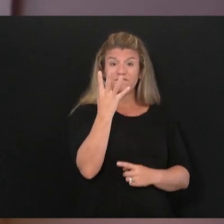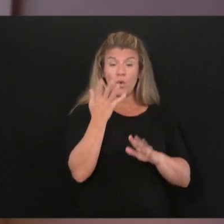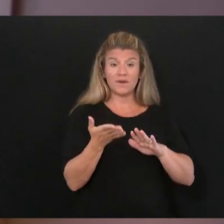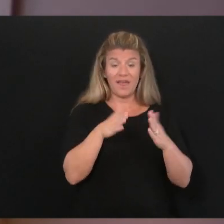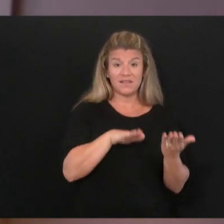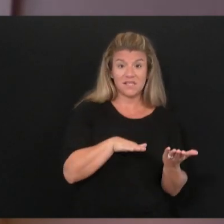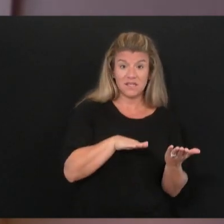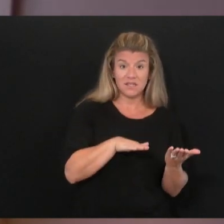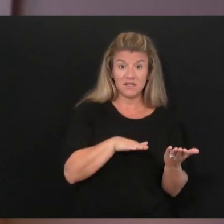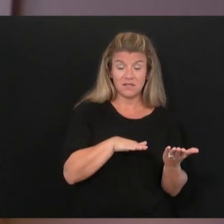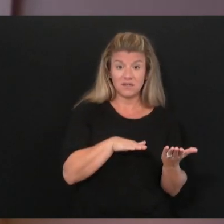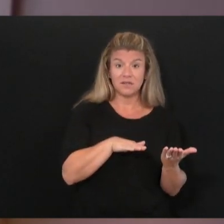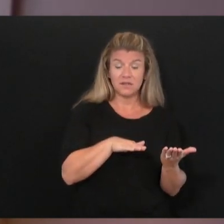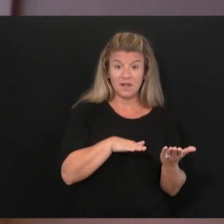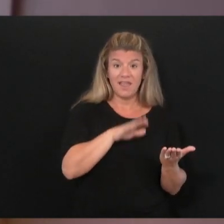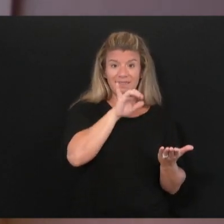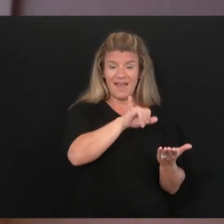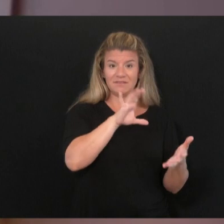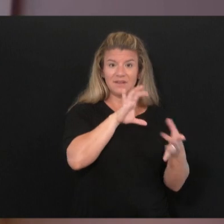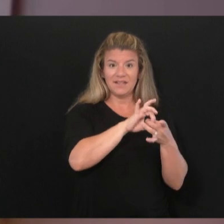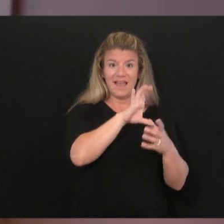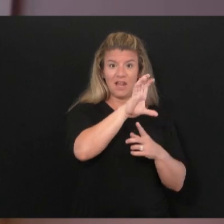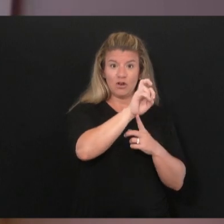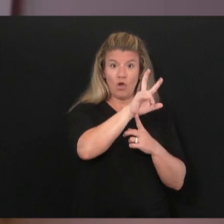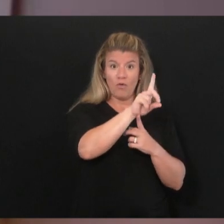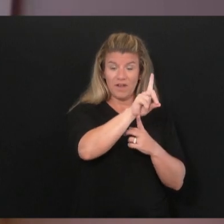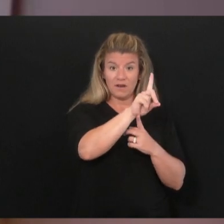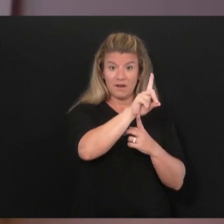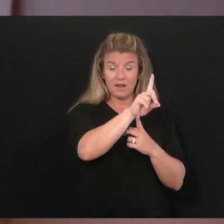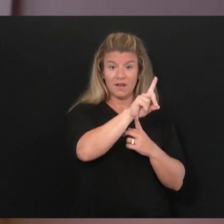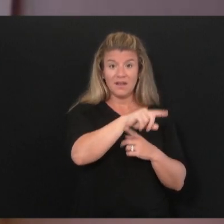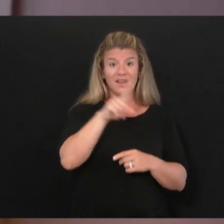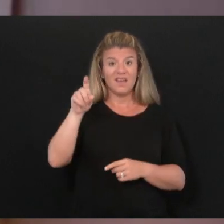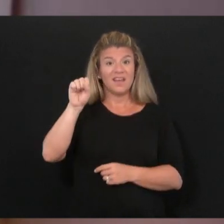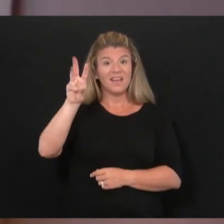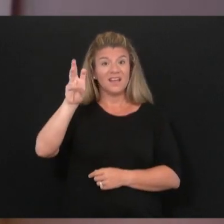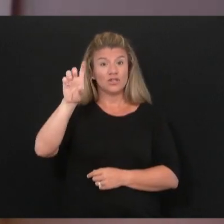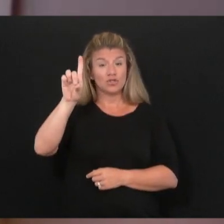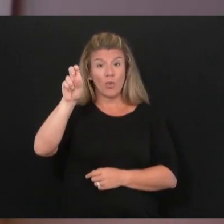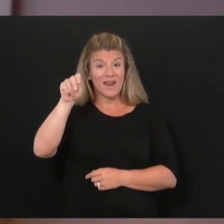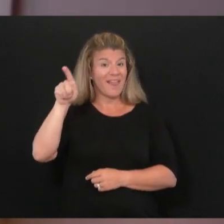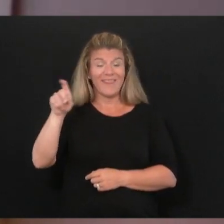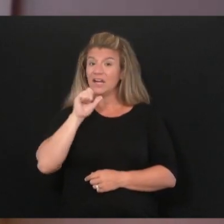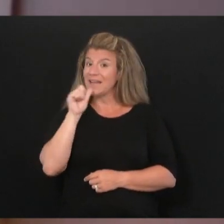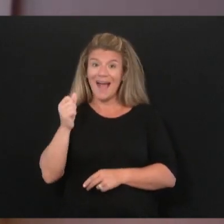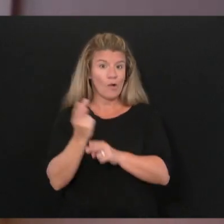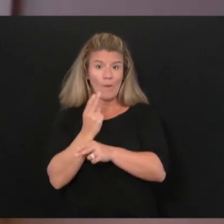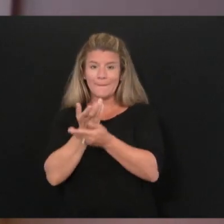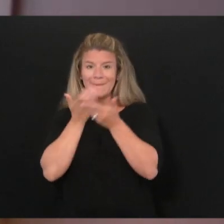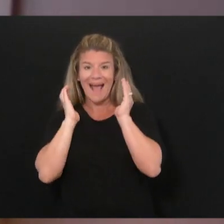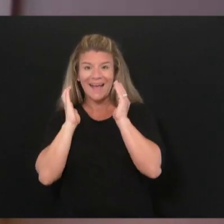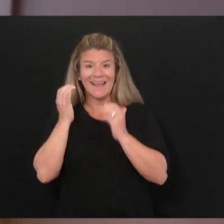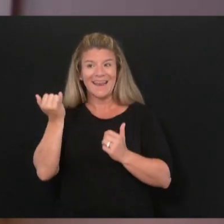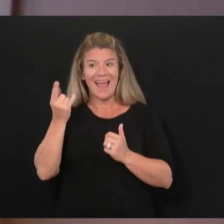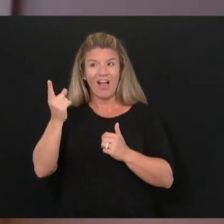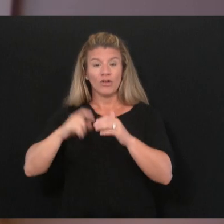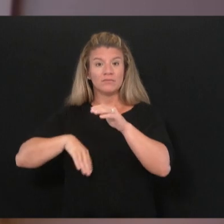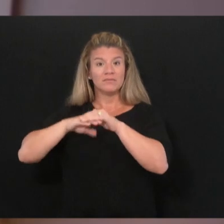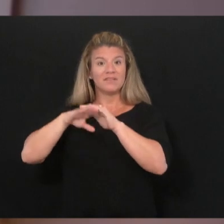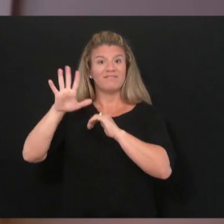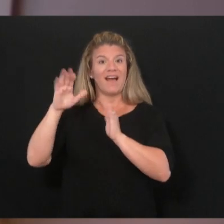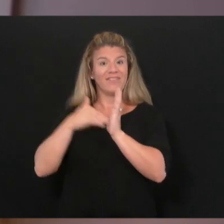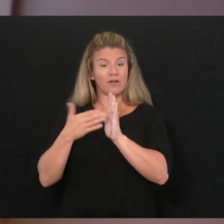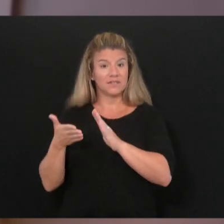been affiliated with COVID infection. And in Sweden, that doesn't wear masks, they're almost up to 5,000 deaths.